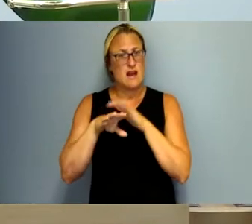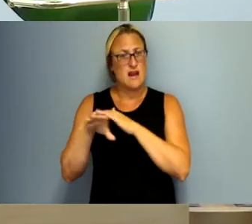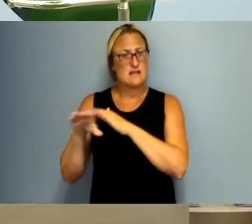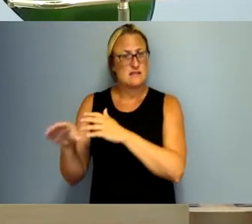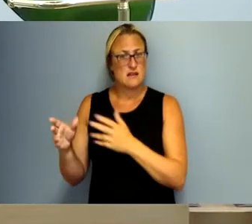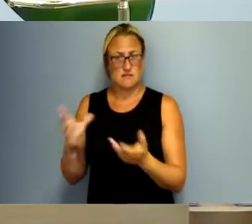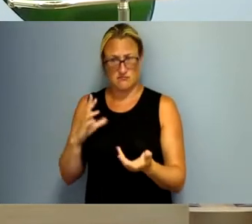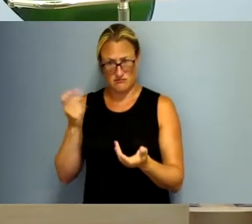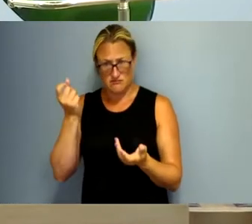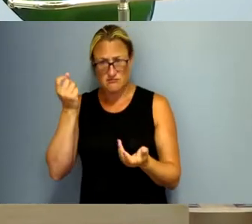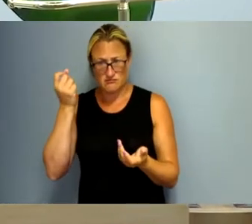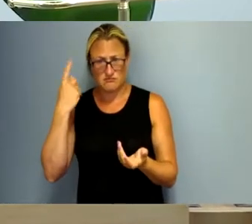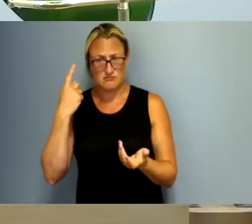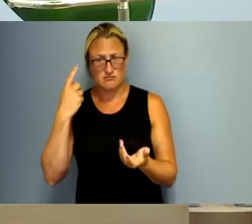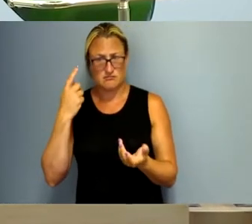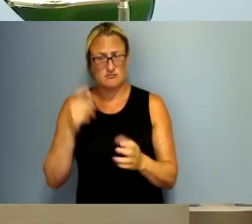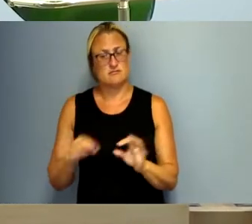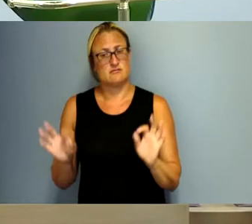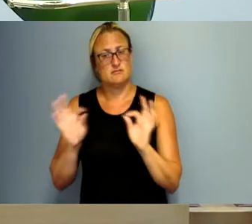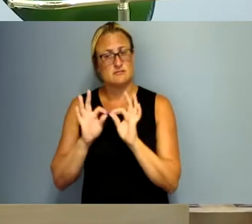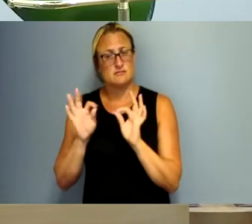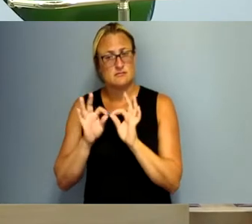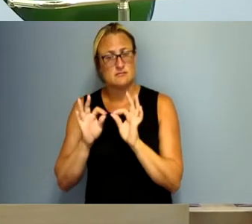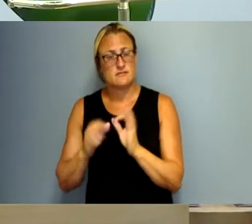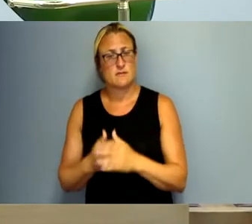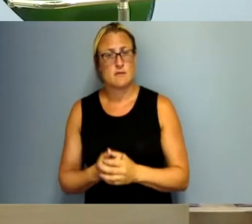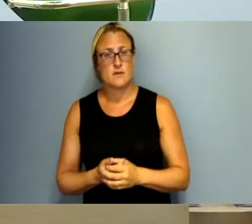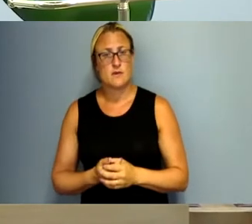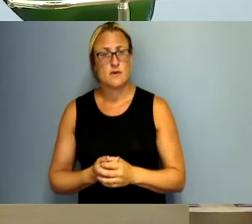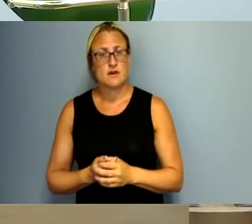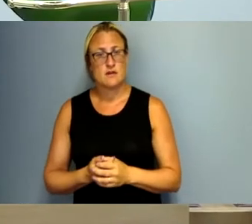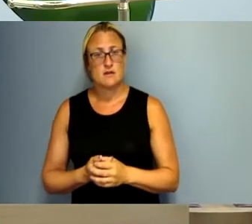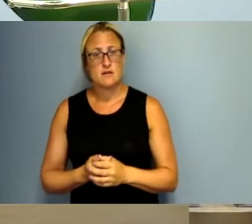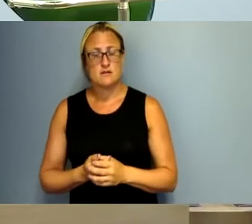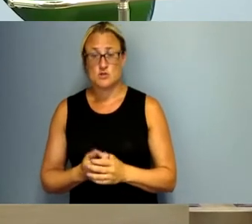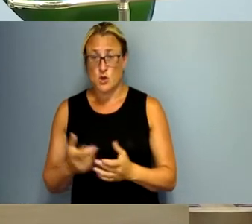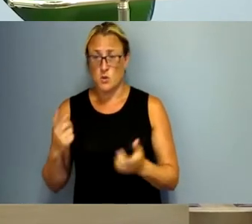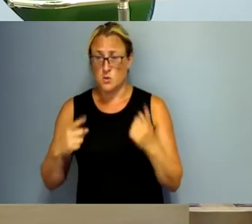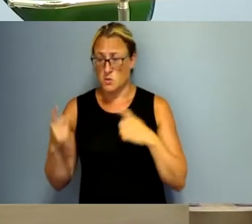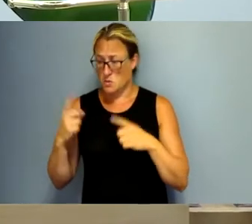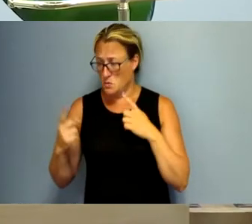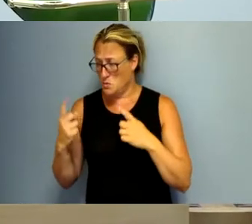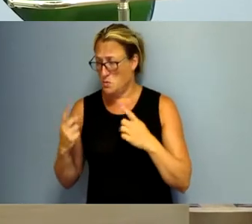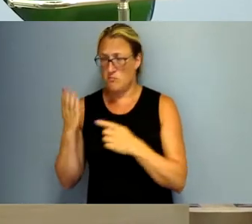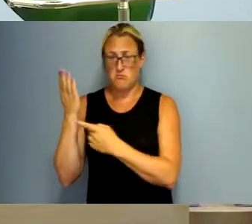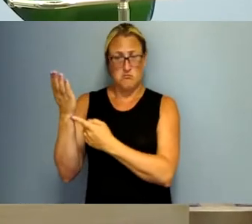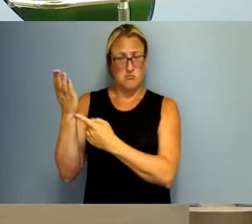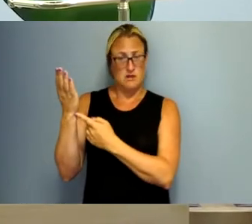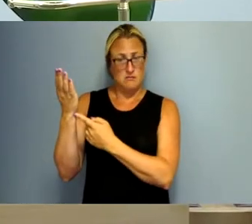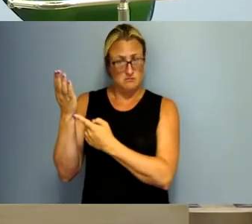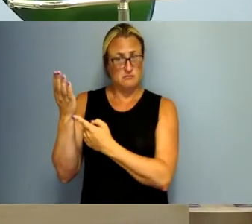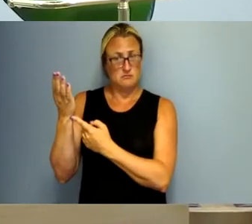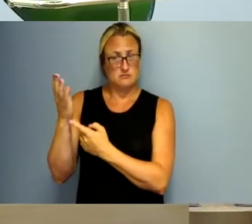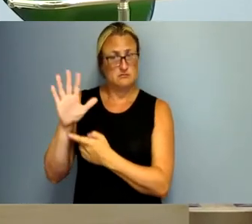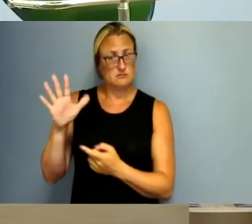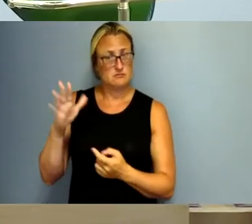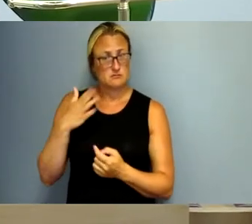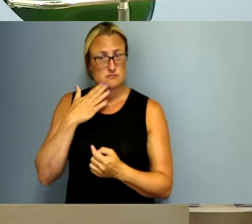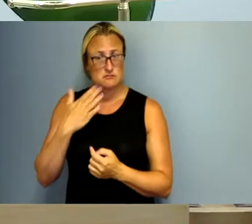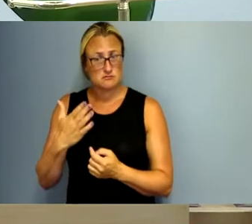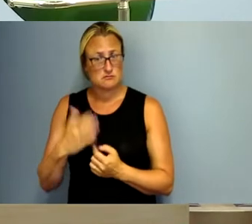So, I thought we came up with a pretty good bill. And it seems to